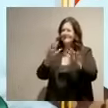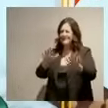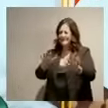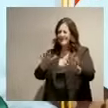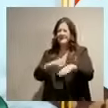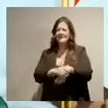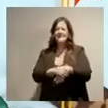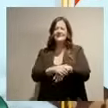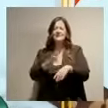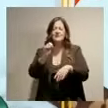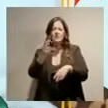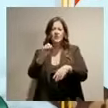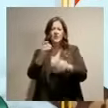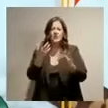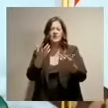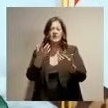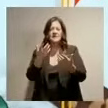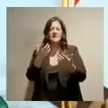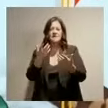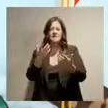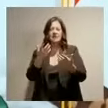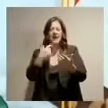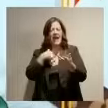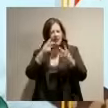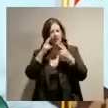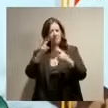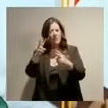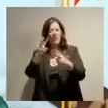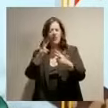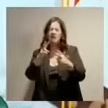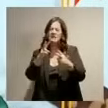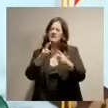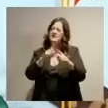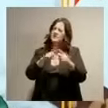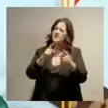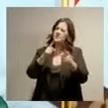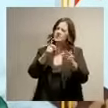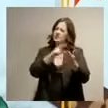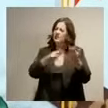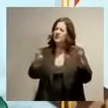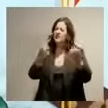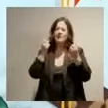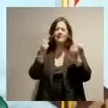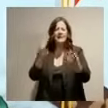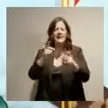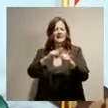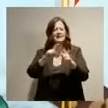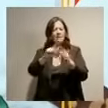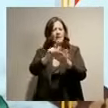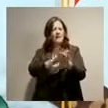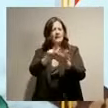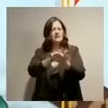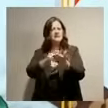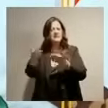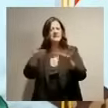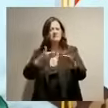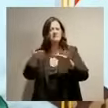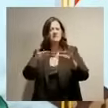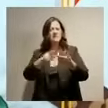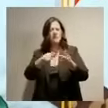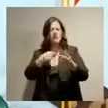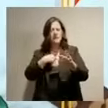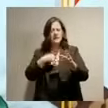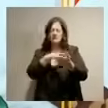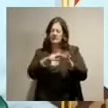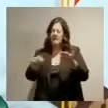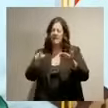It's not a cheap shot. Look forward to reviewing as many bills that appear to be